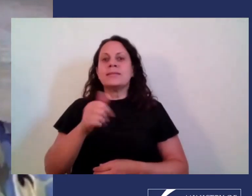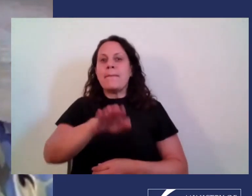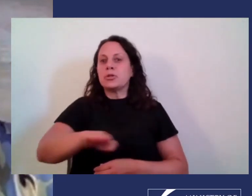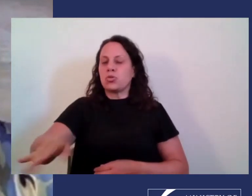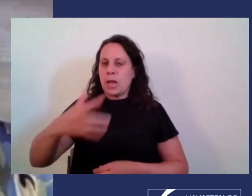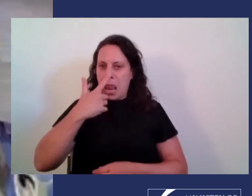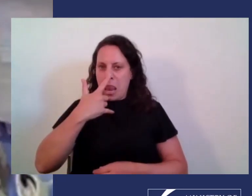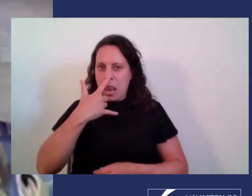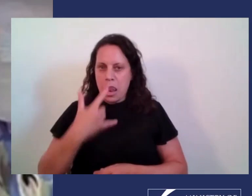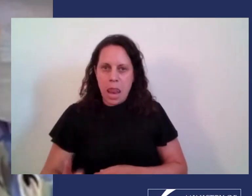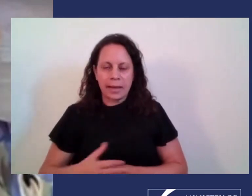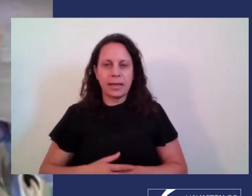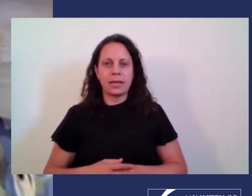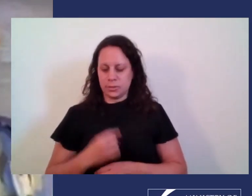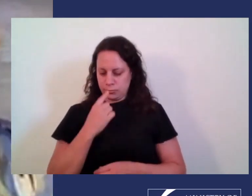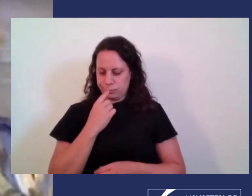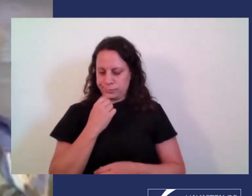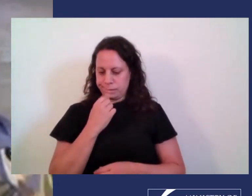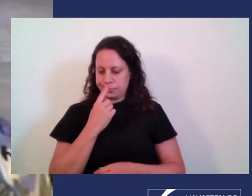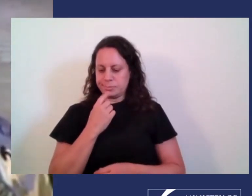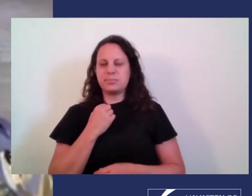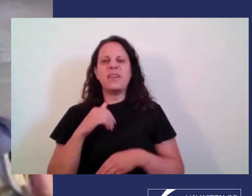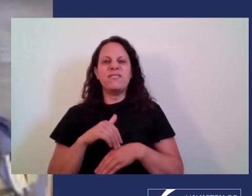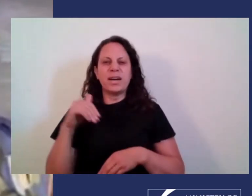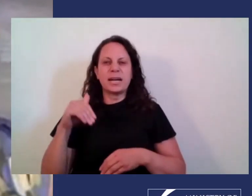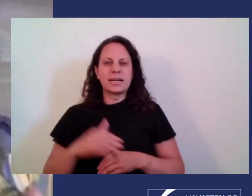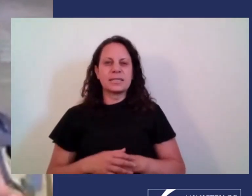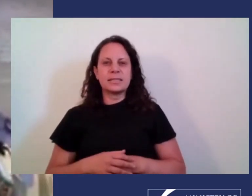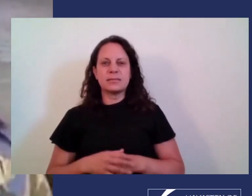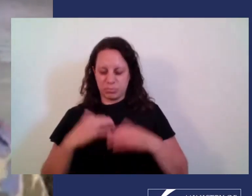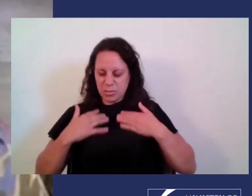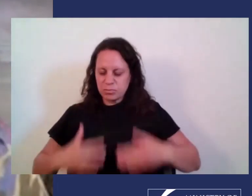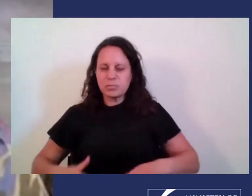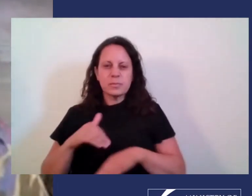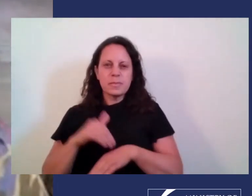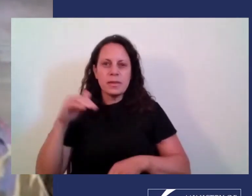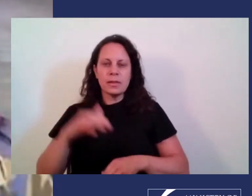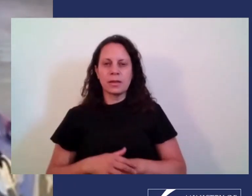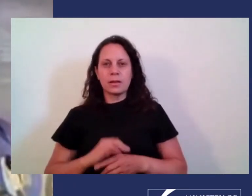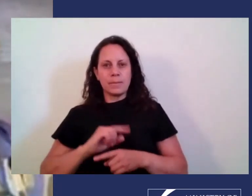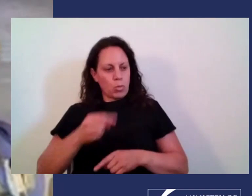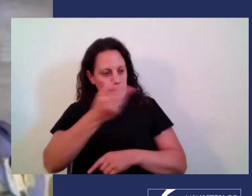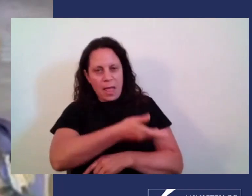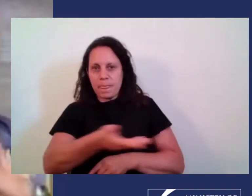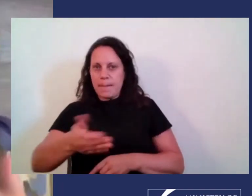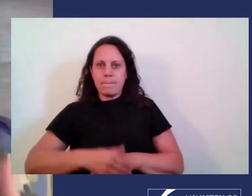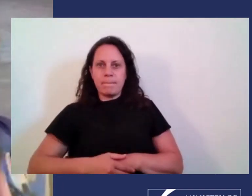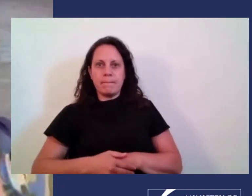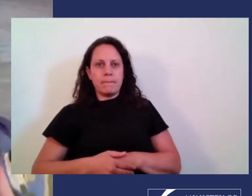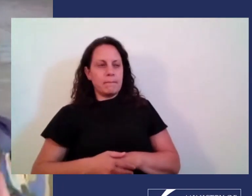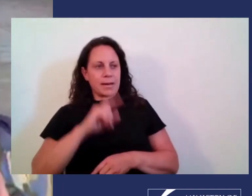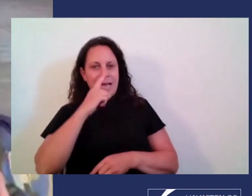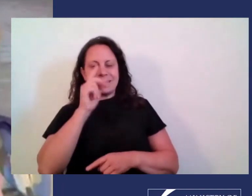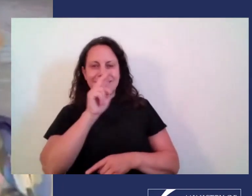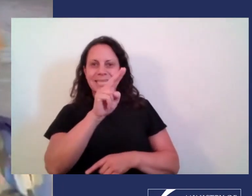and have that experience, but we can't predict the ones that won't have that experience. We can't predict